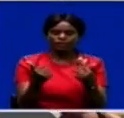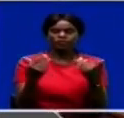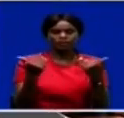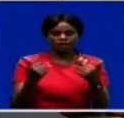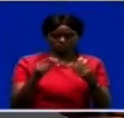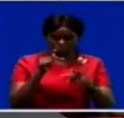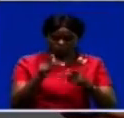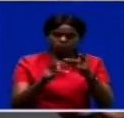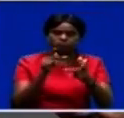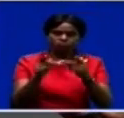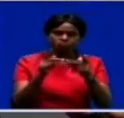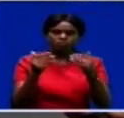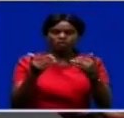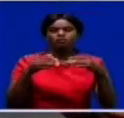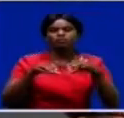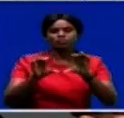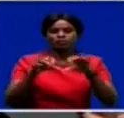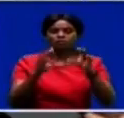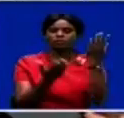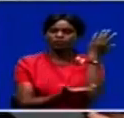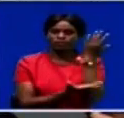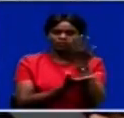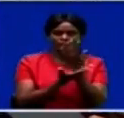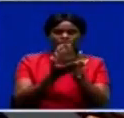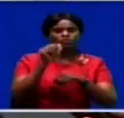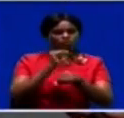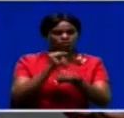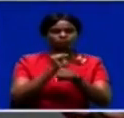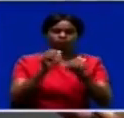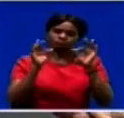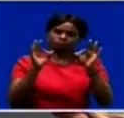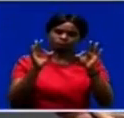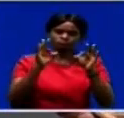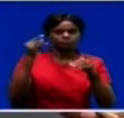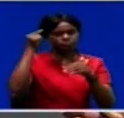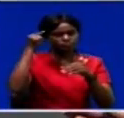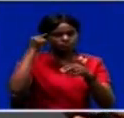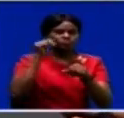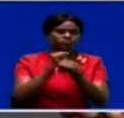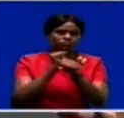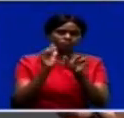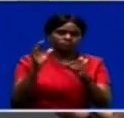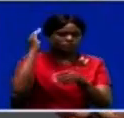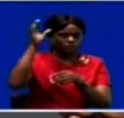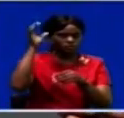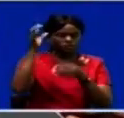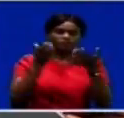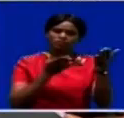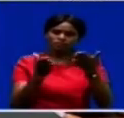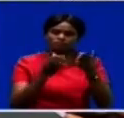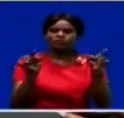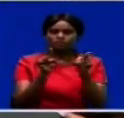process to improve operational efficiency of the civil service, and these changes in the